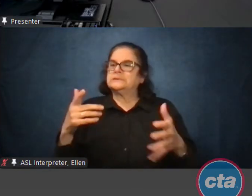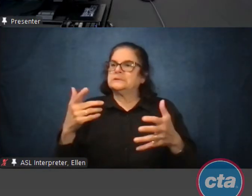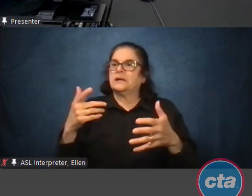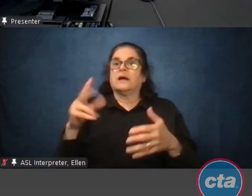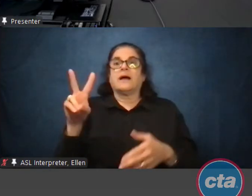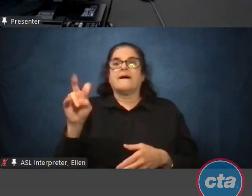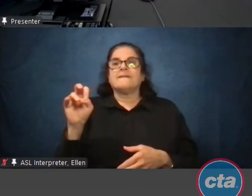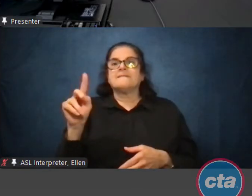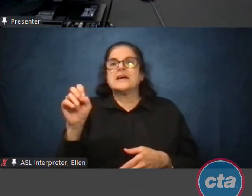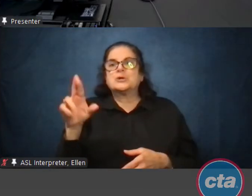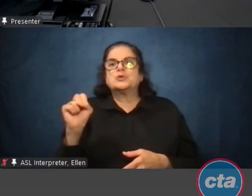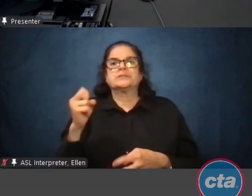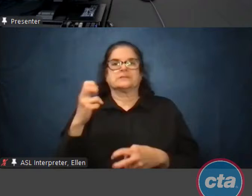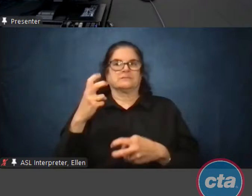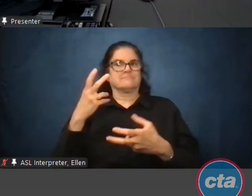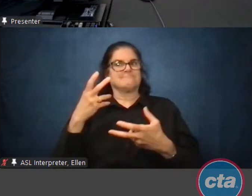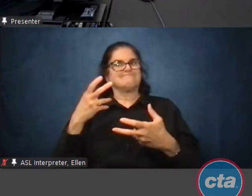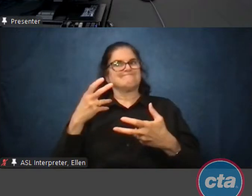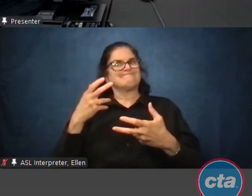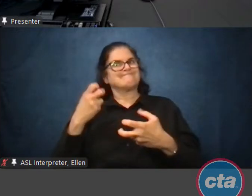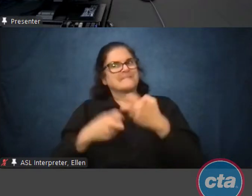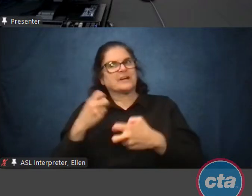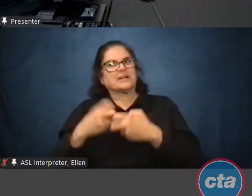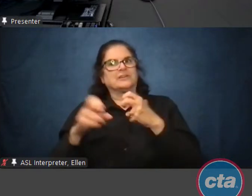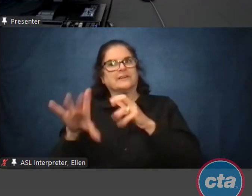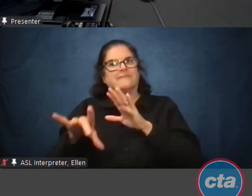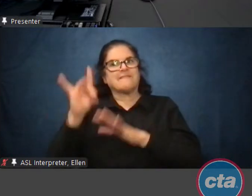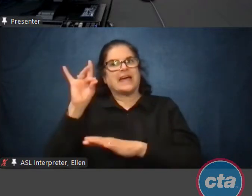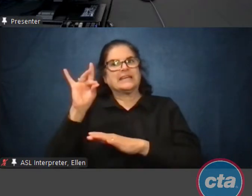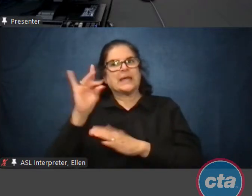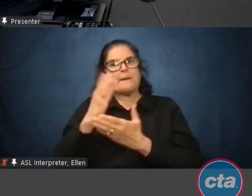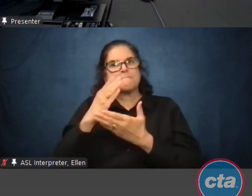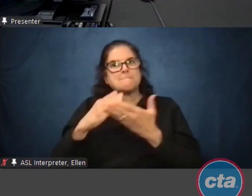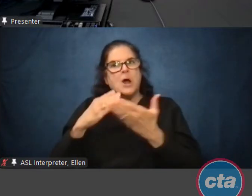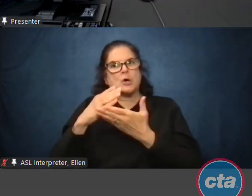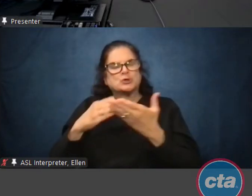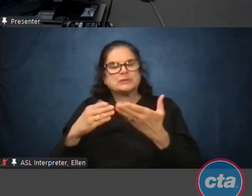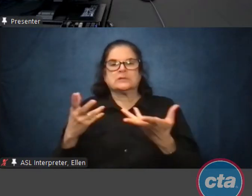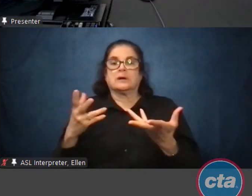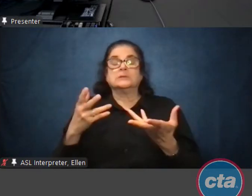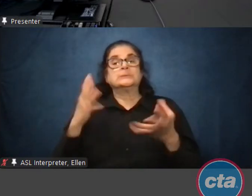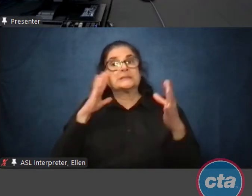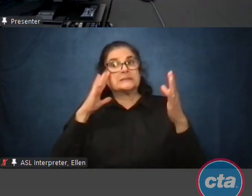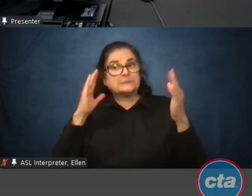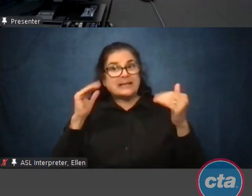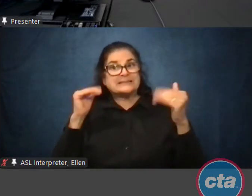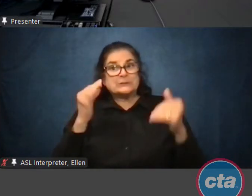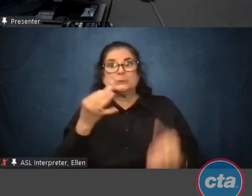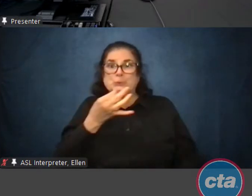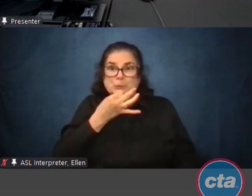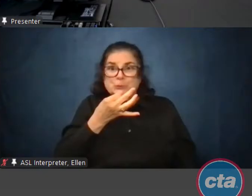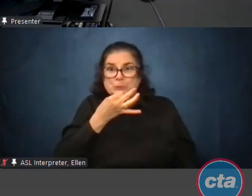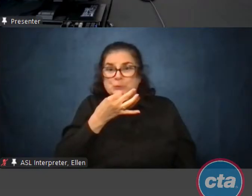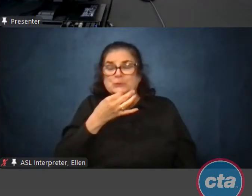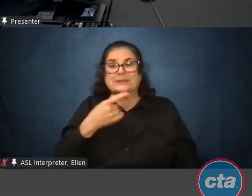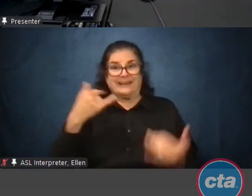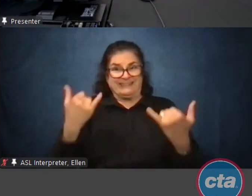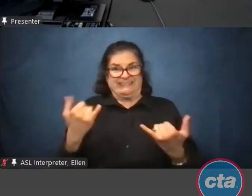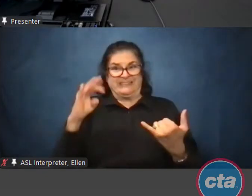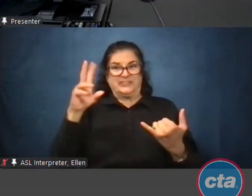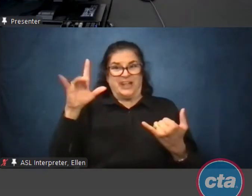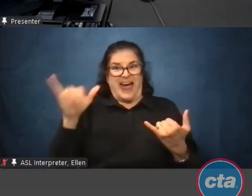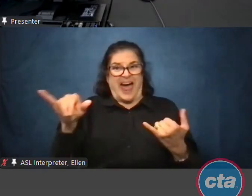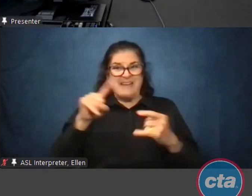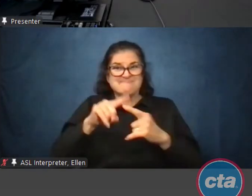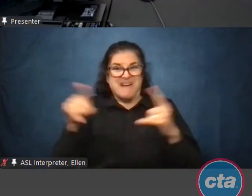vendors faced obtaining parts, we're expecting kind of late August 2025. We were really hoping to have our first displays installed this month, but